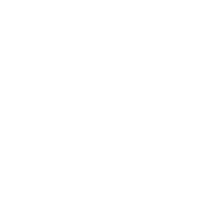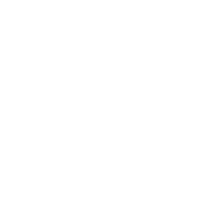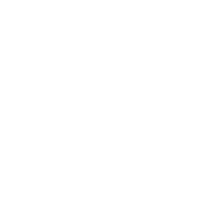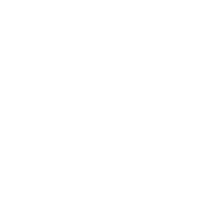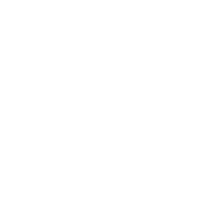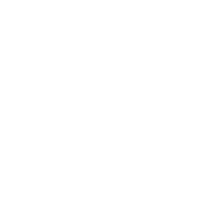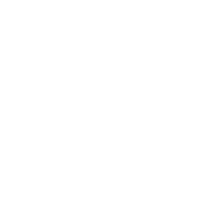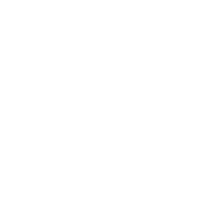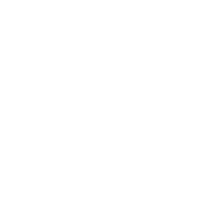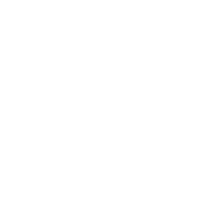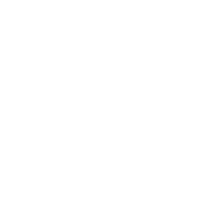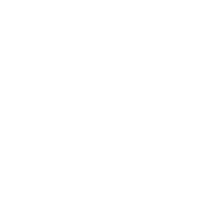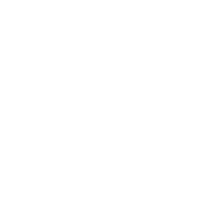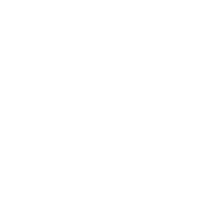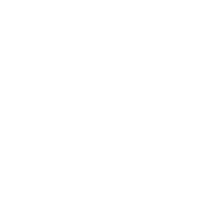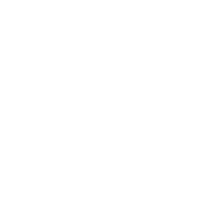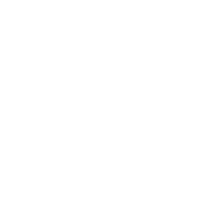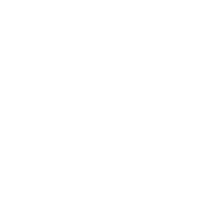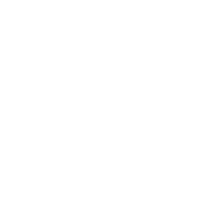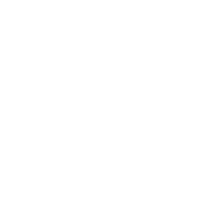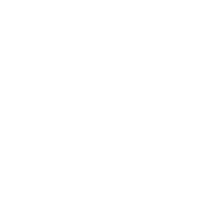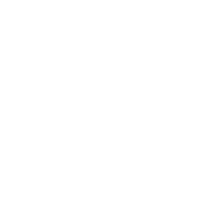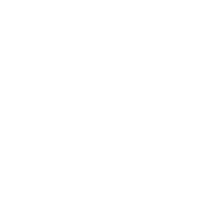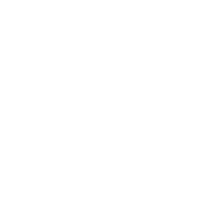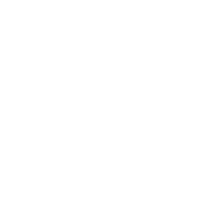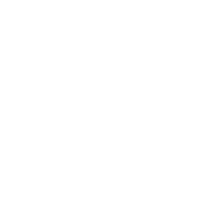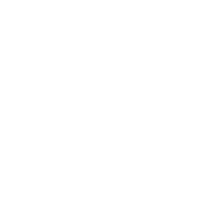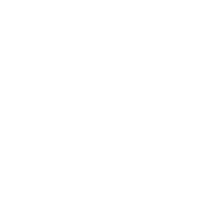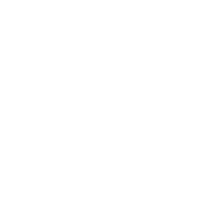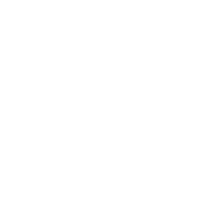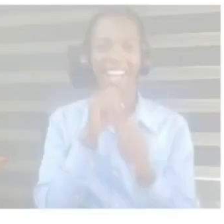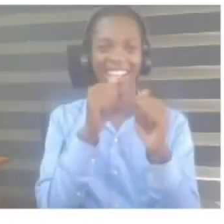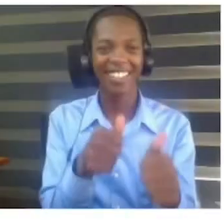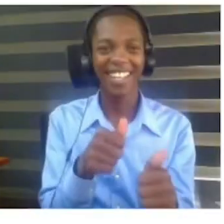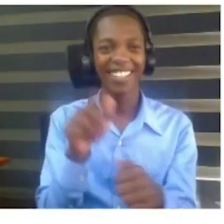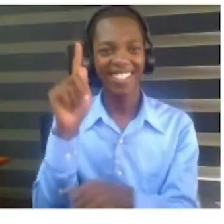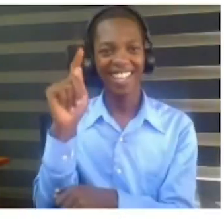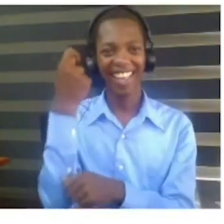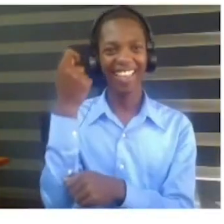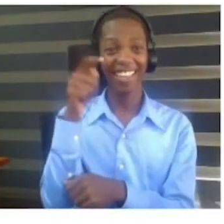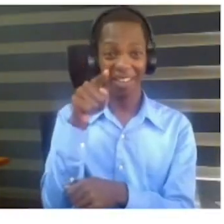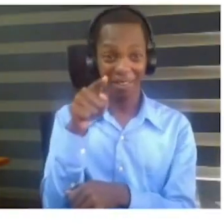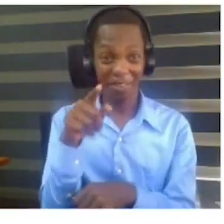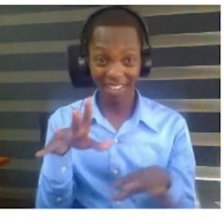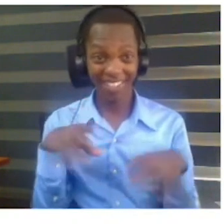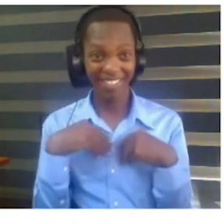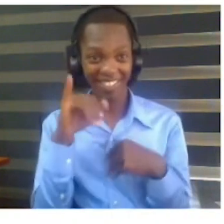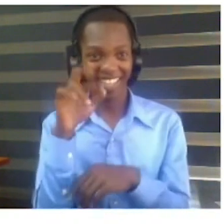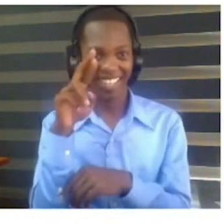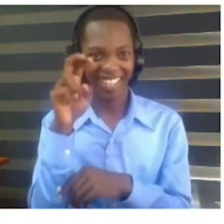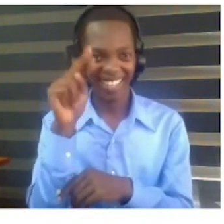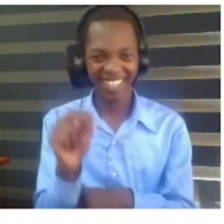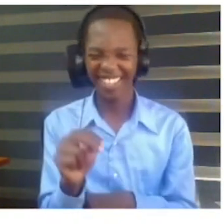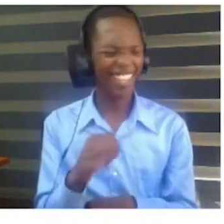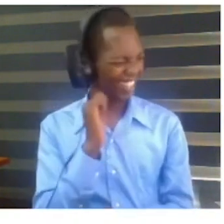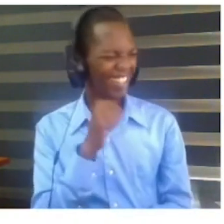I feel like the only correct answer is Kenya. Would you agree, Irene? Of course. We